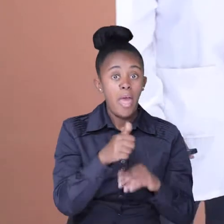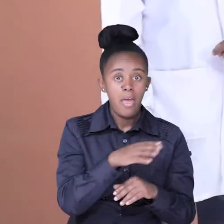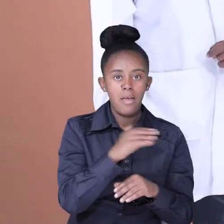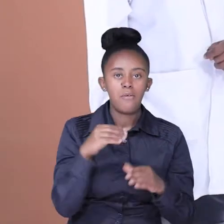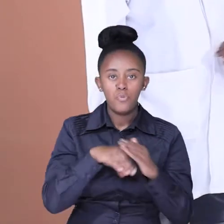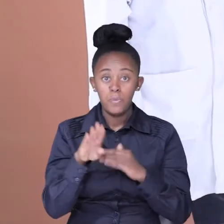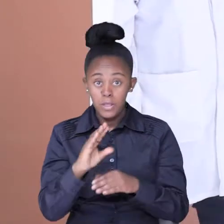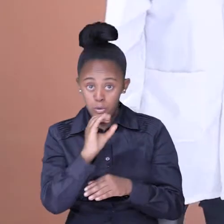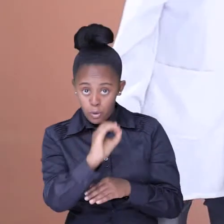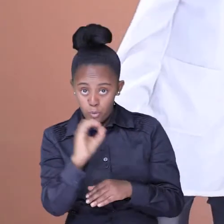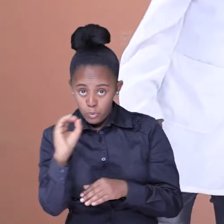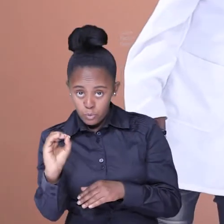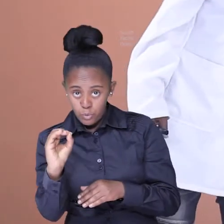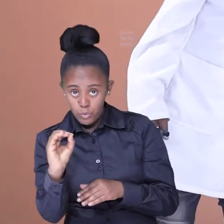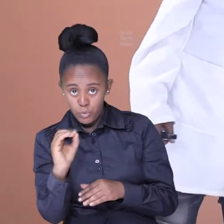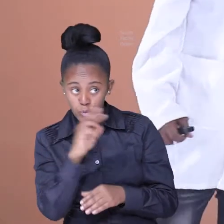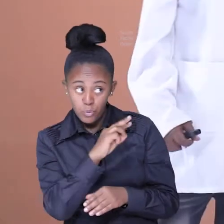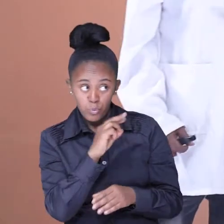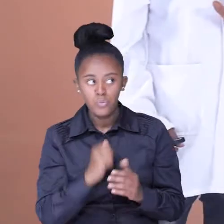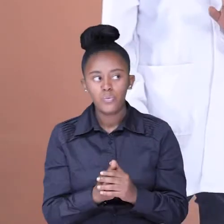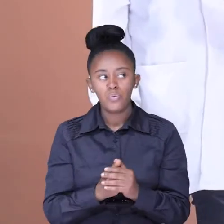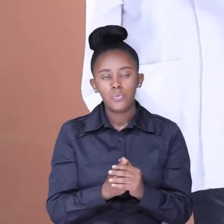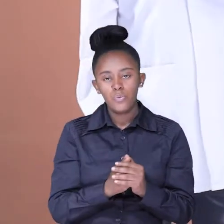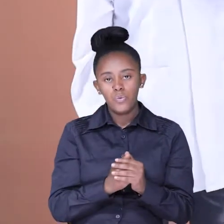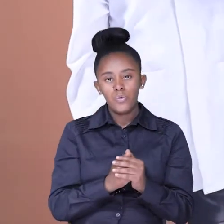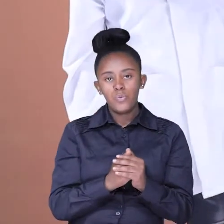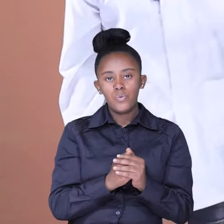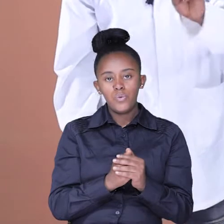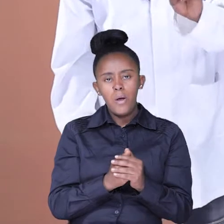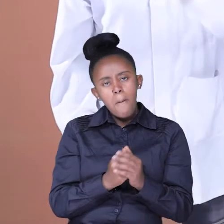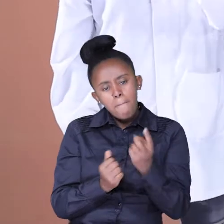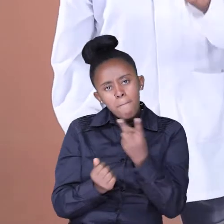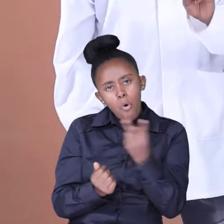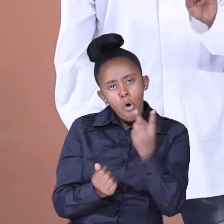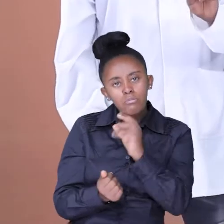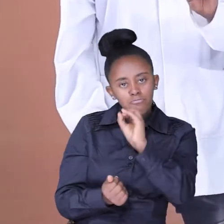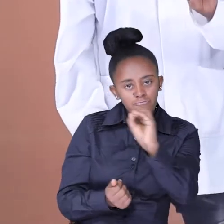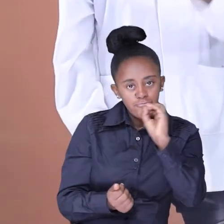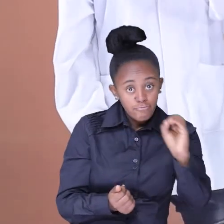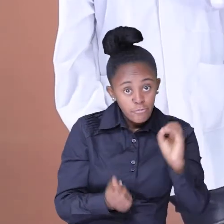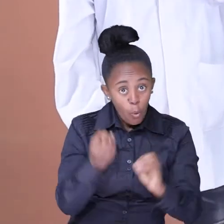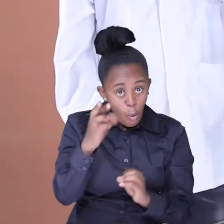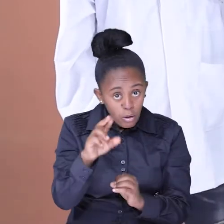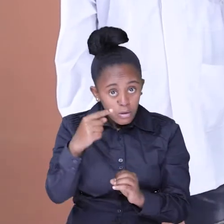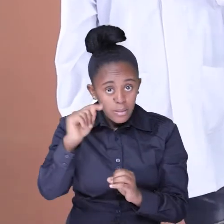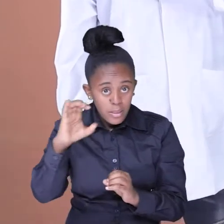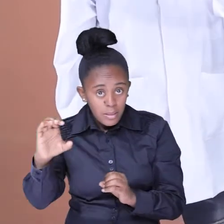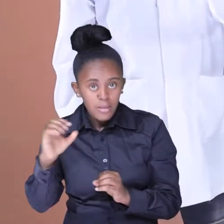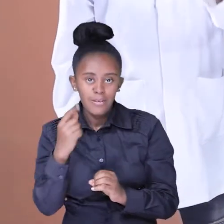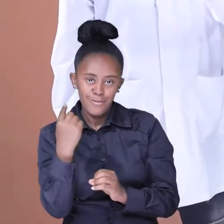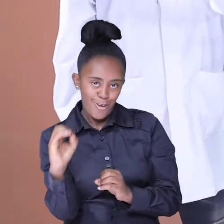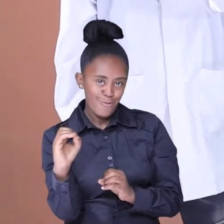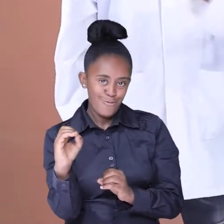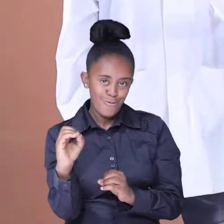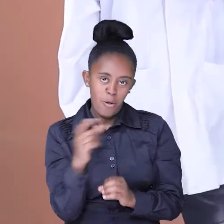0. We get output is 0. If the both input is 0, we get the output is